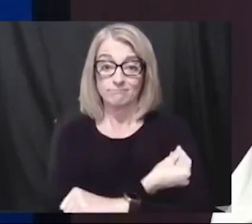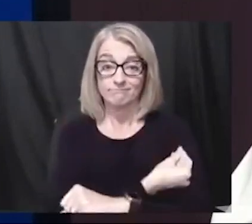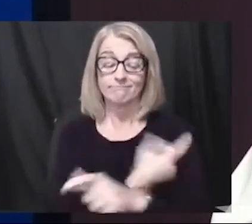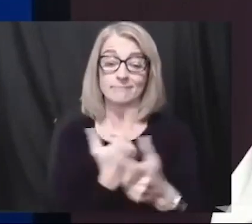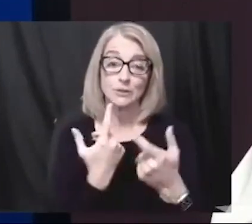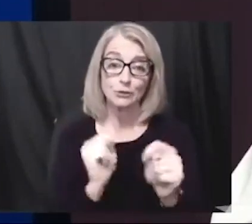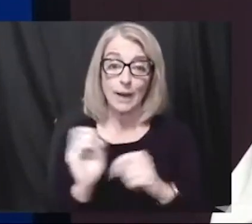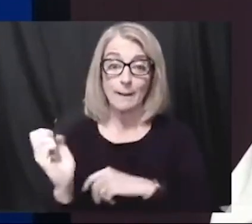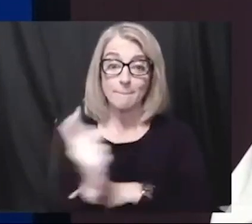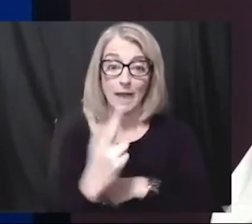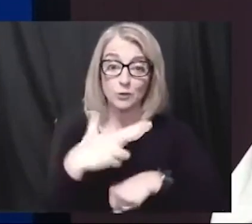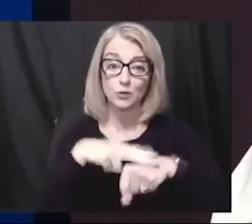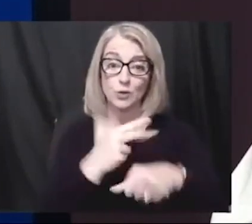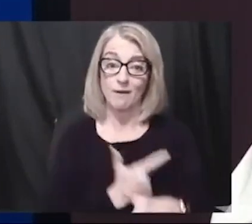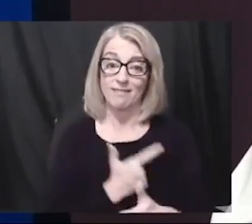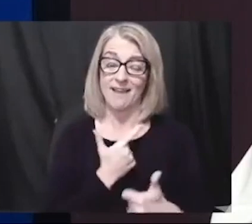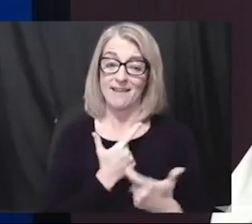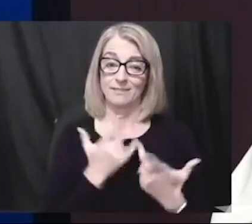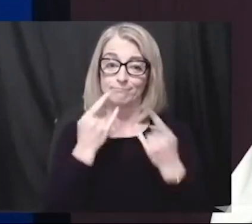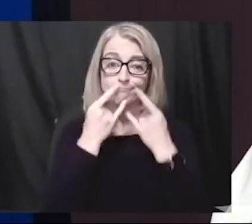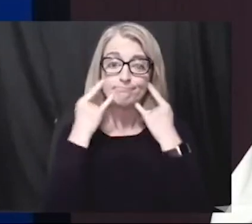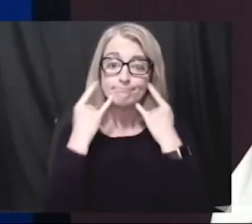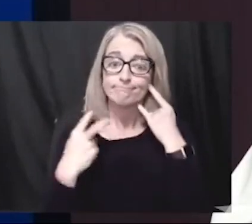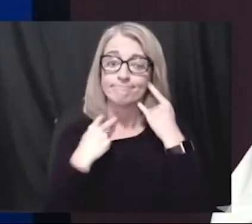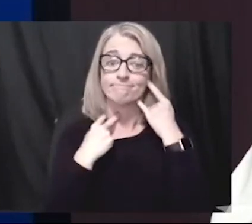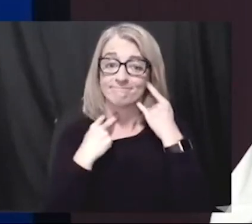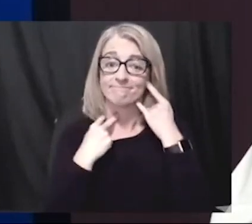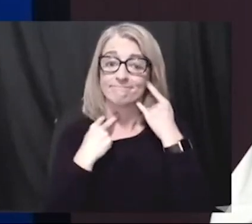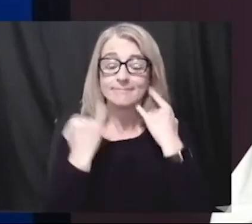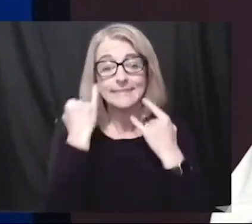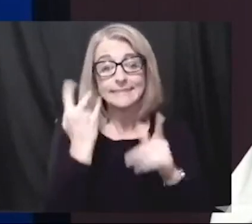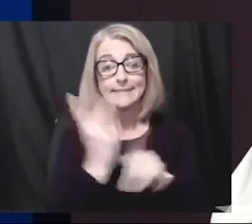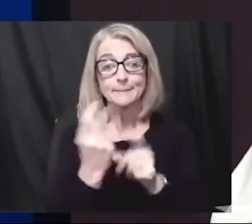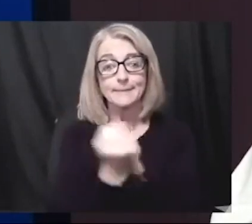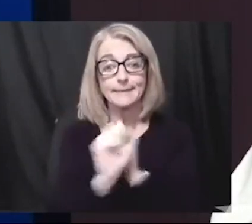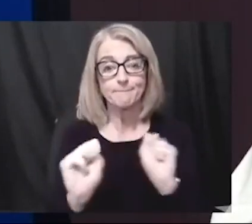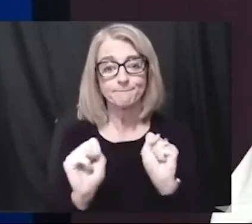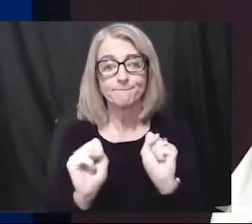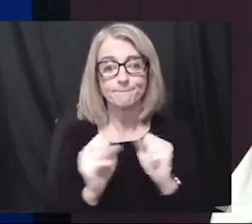normal life, then that's what we're stuck doing if we want to stay safe. So I